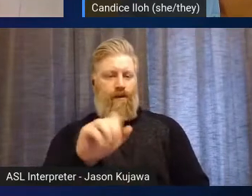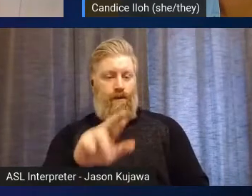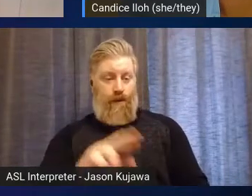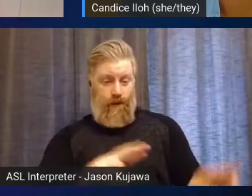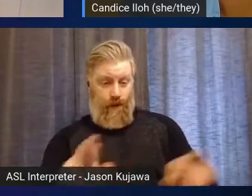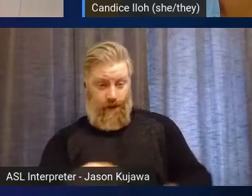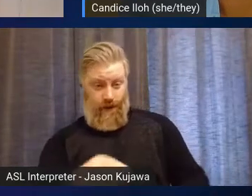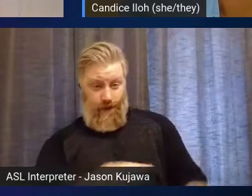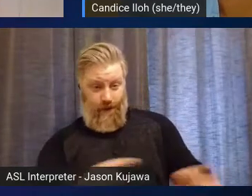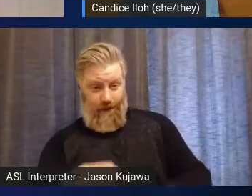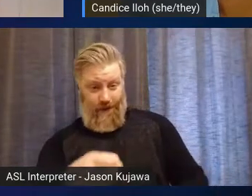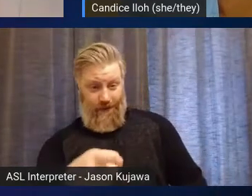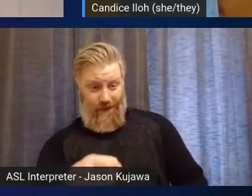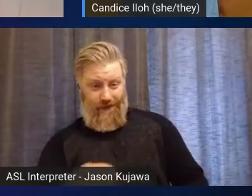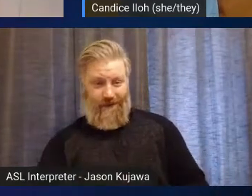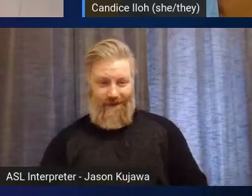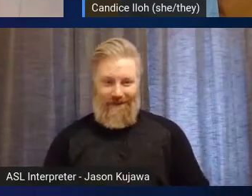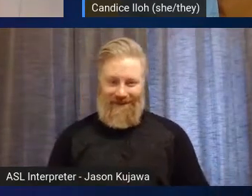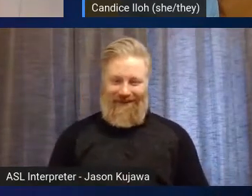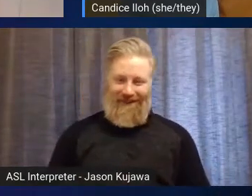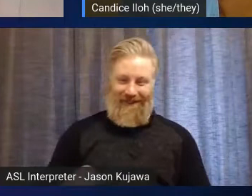ready for this, man? Yeah, of course.